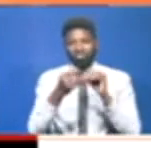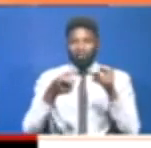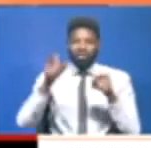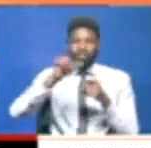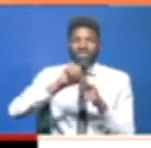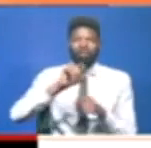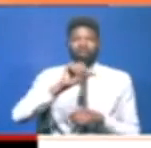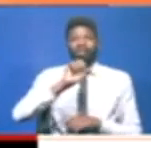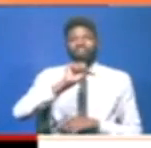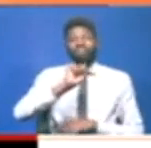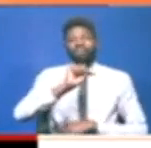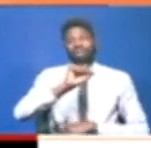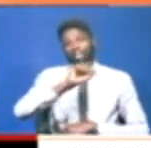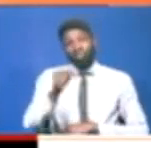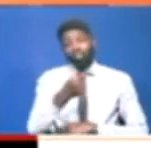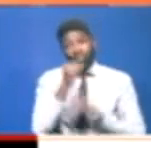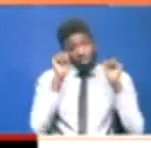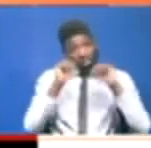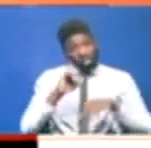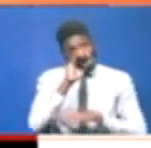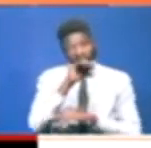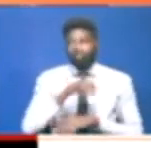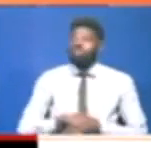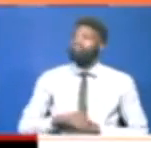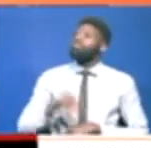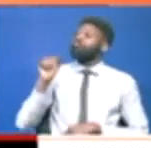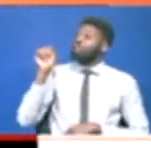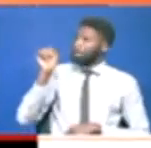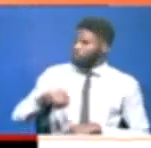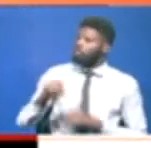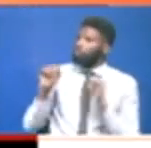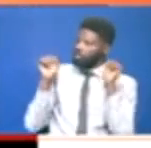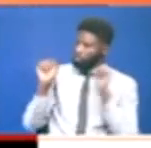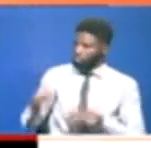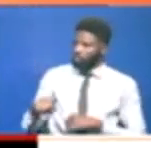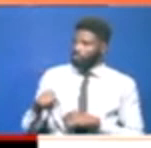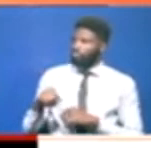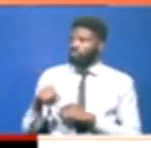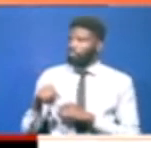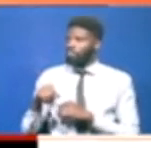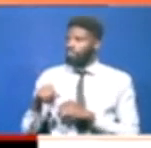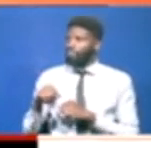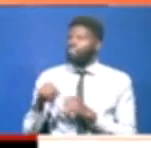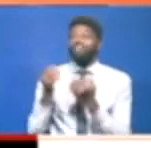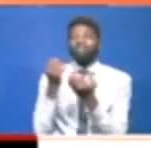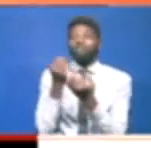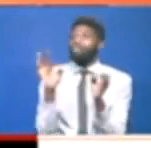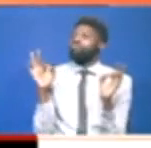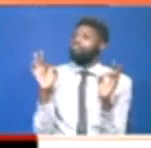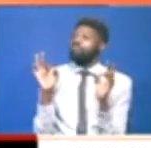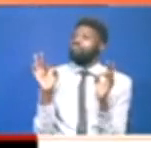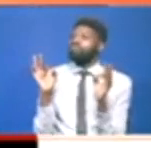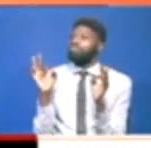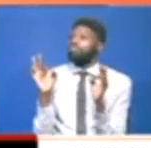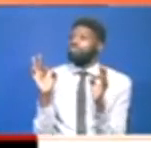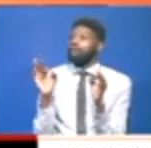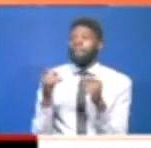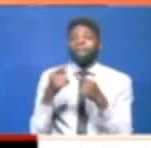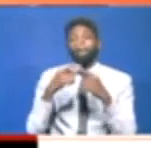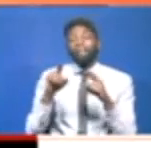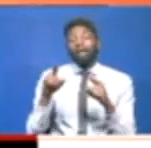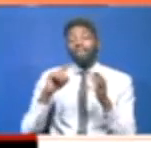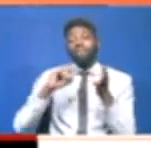example? Can you do that? Yes, you can do that. You are actually free to contribute that. But what you're saying is...